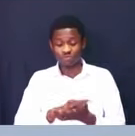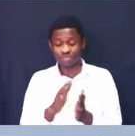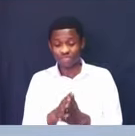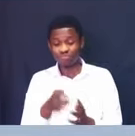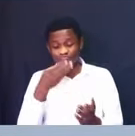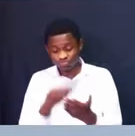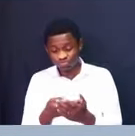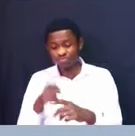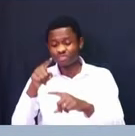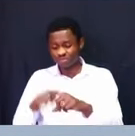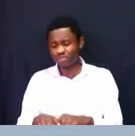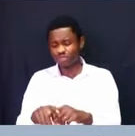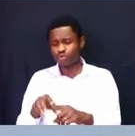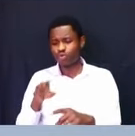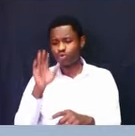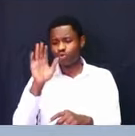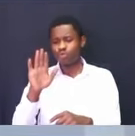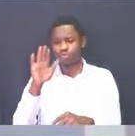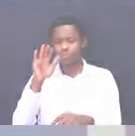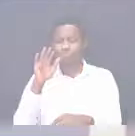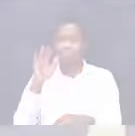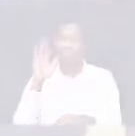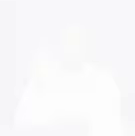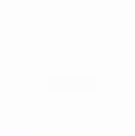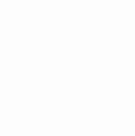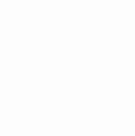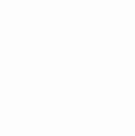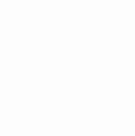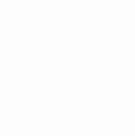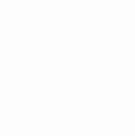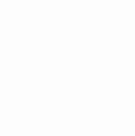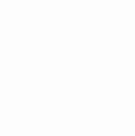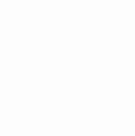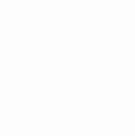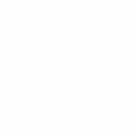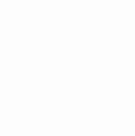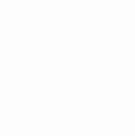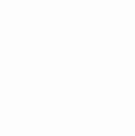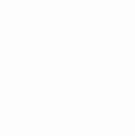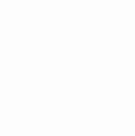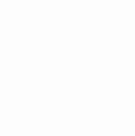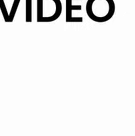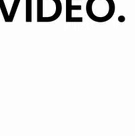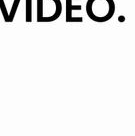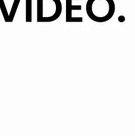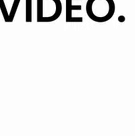Depends on the spiritual character of you as a parent. Ejina wo sadia wo suban etie hunhum fam.